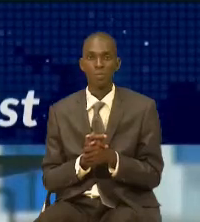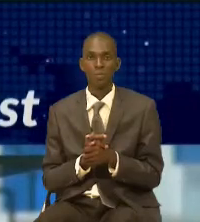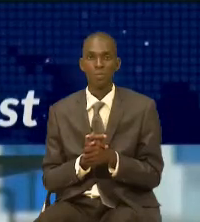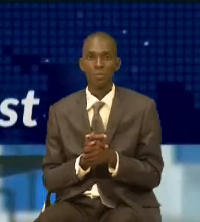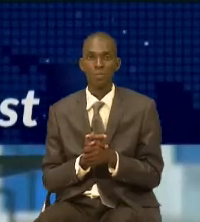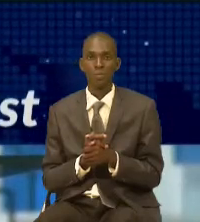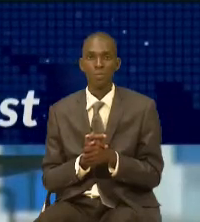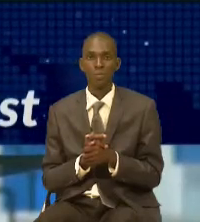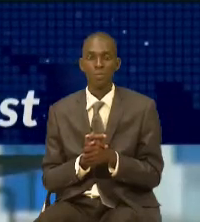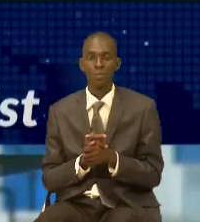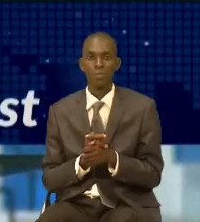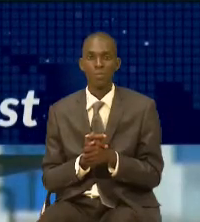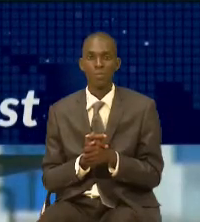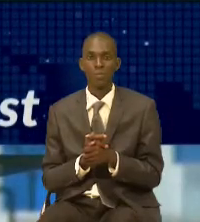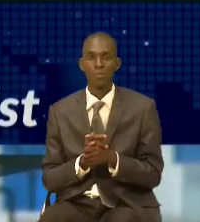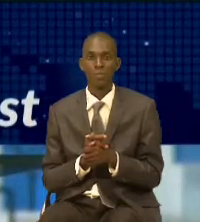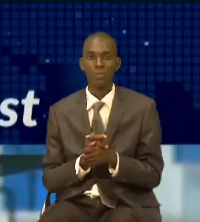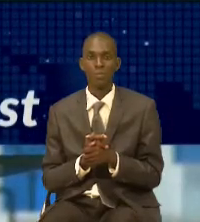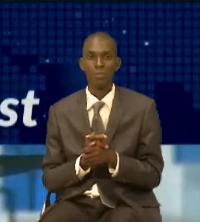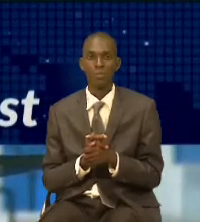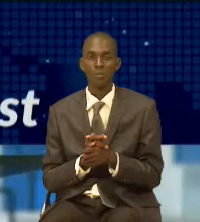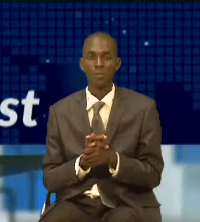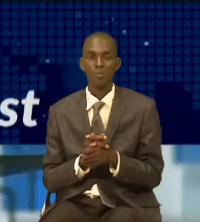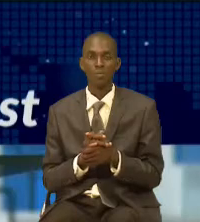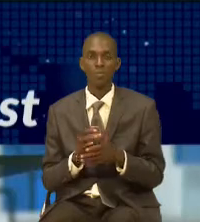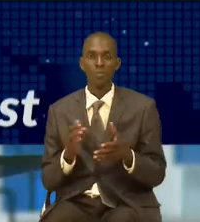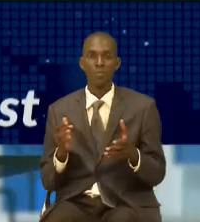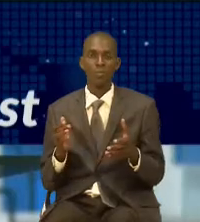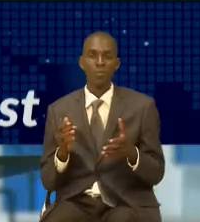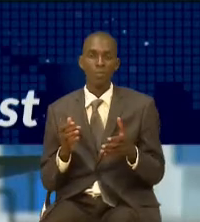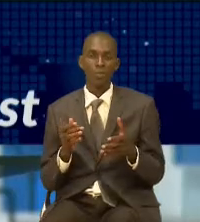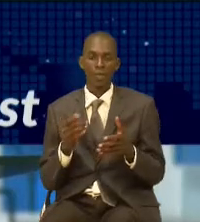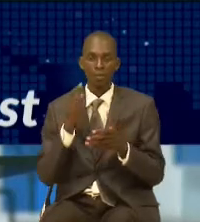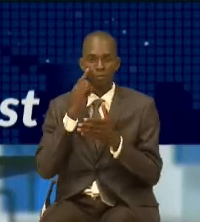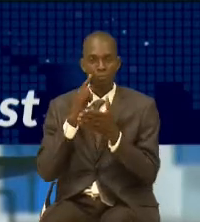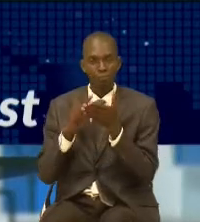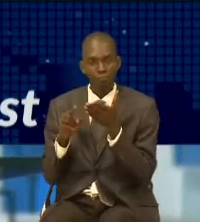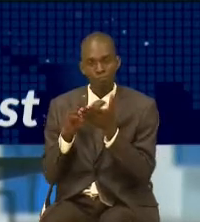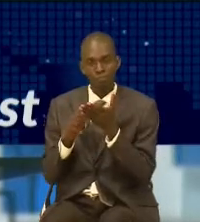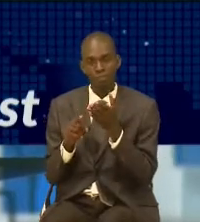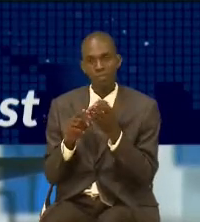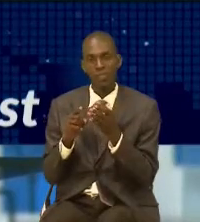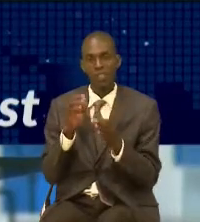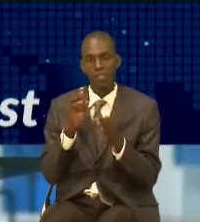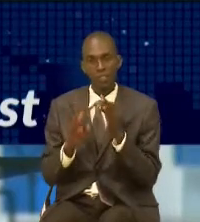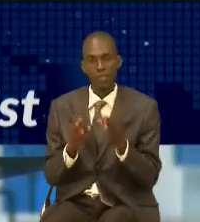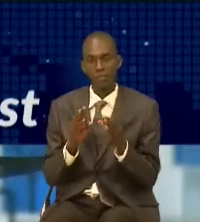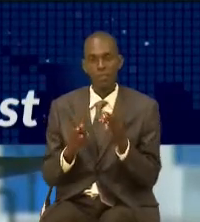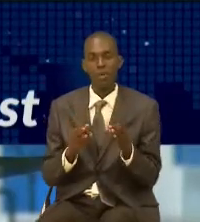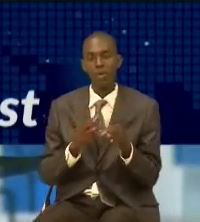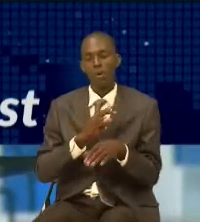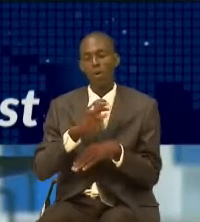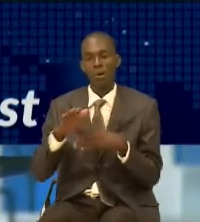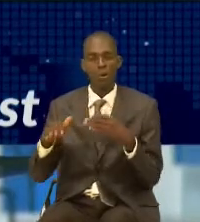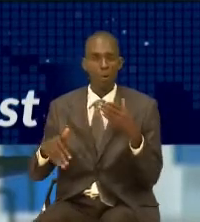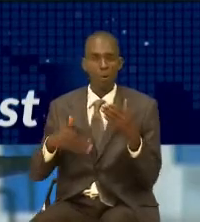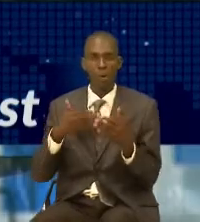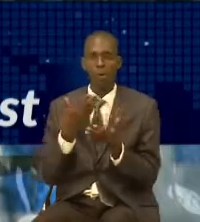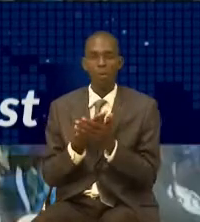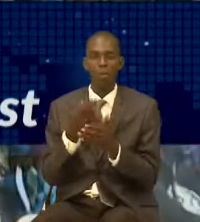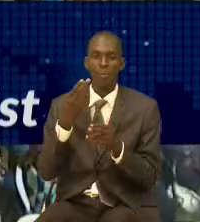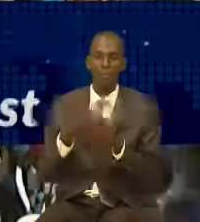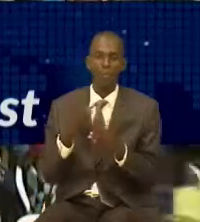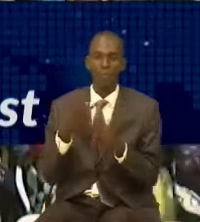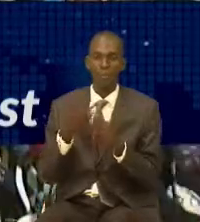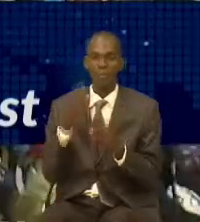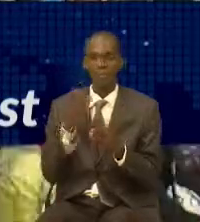let the coordinators please check out for us the coordinating pastor